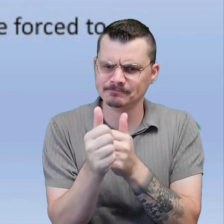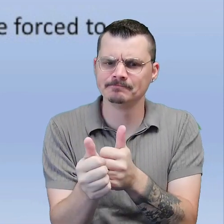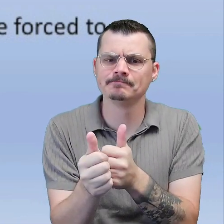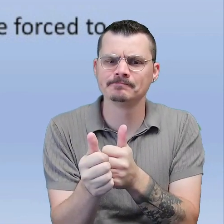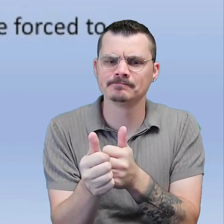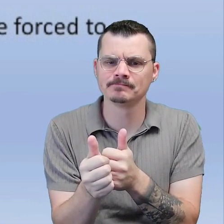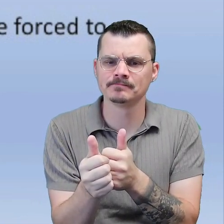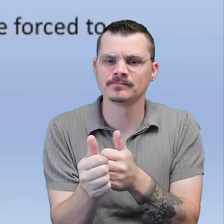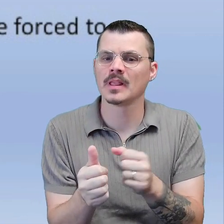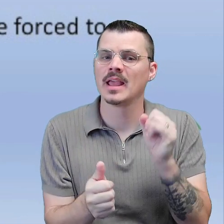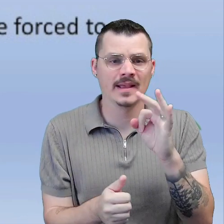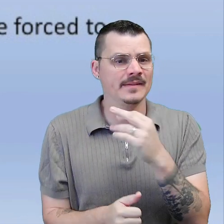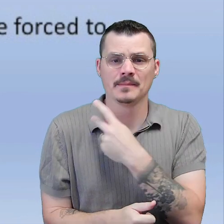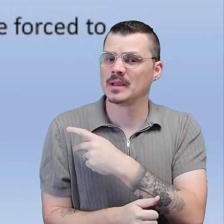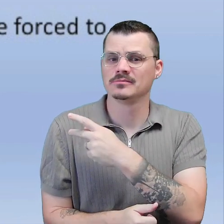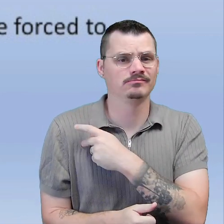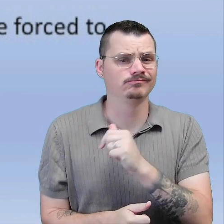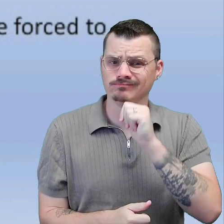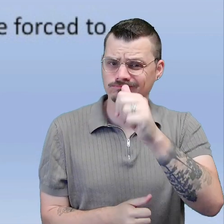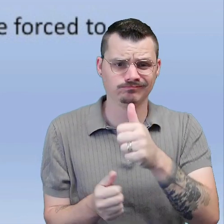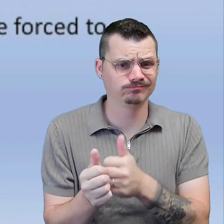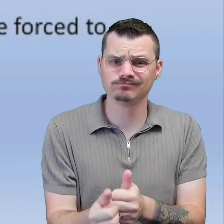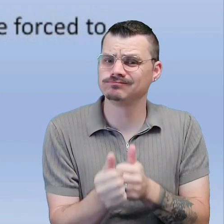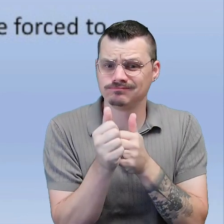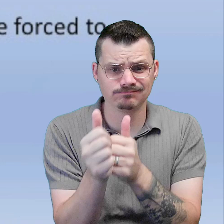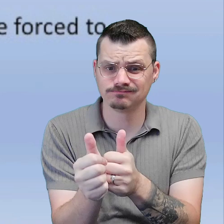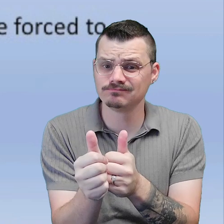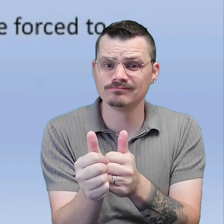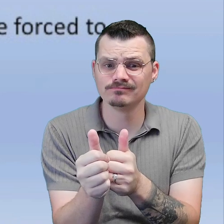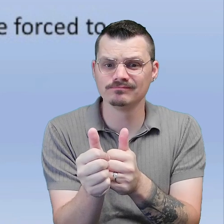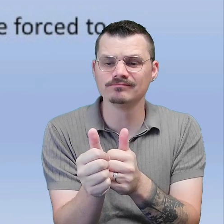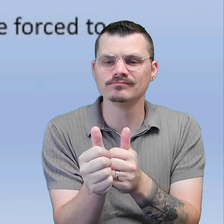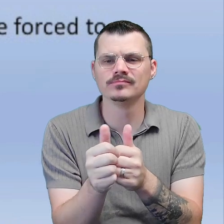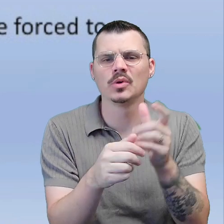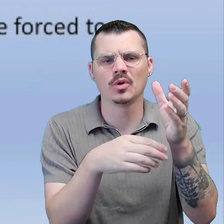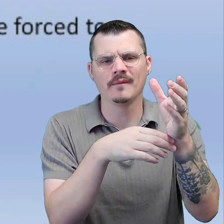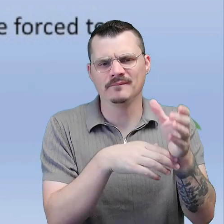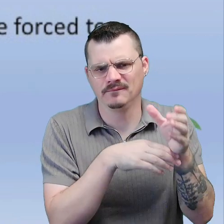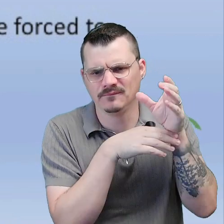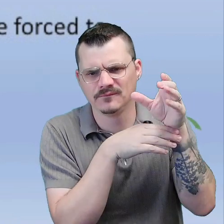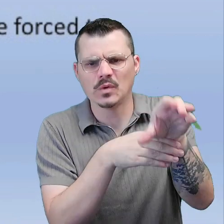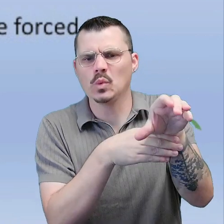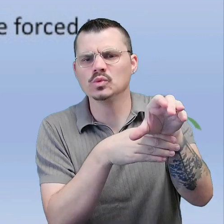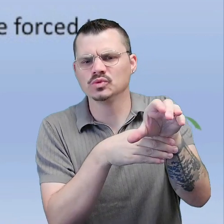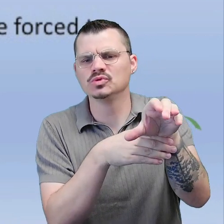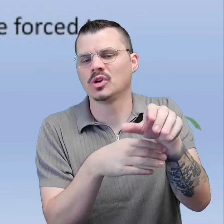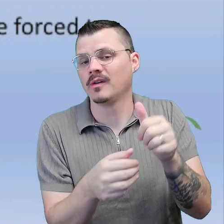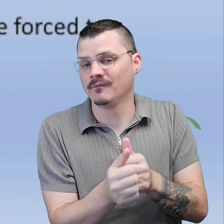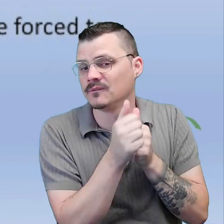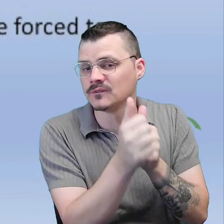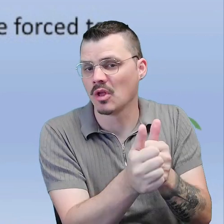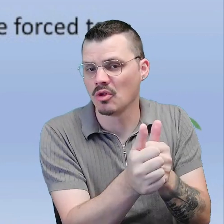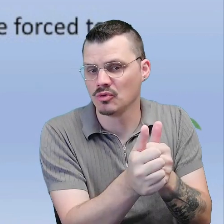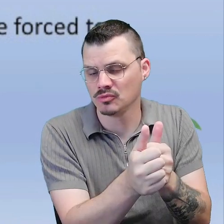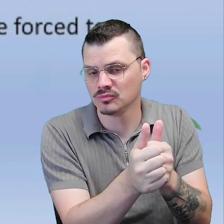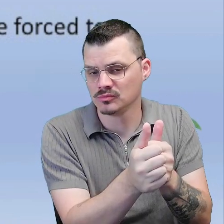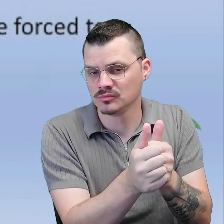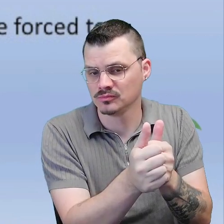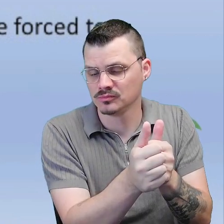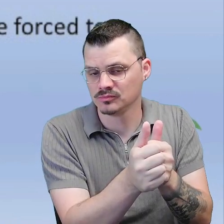do, and if the patient did not follow instructions, then they were forced to follow